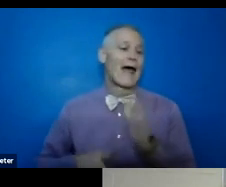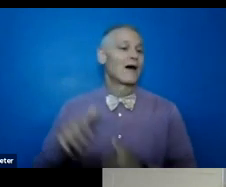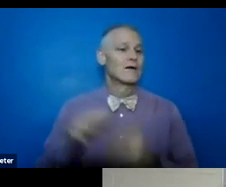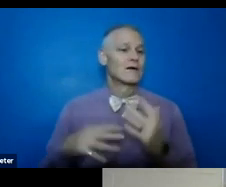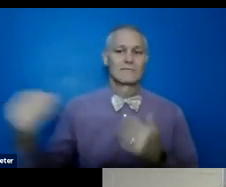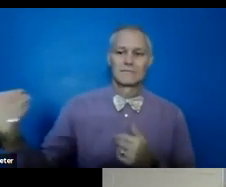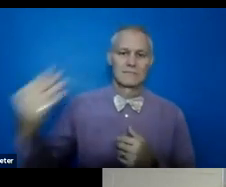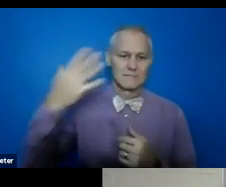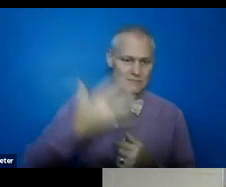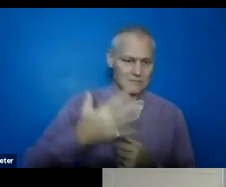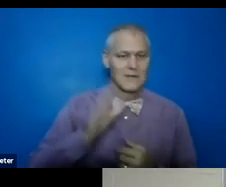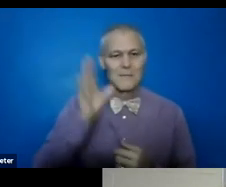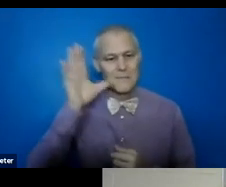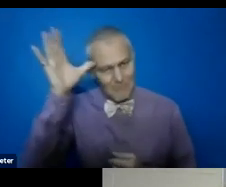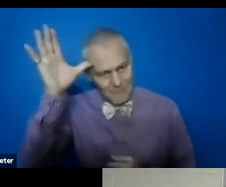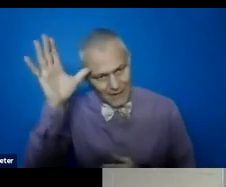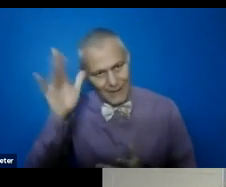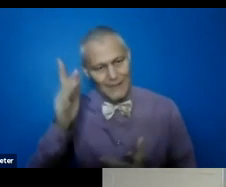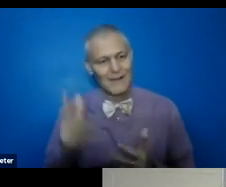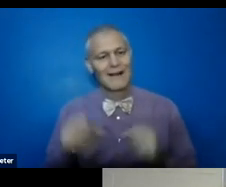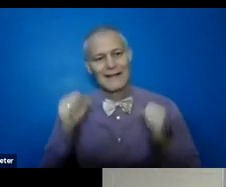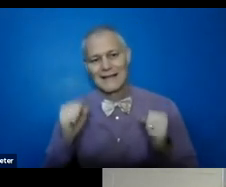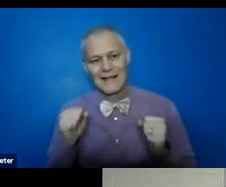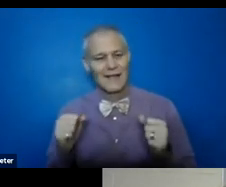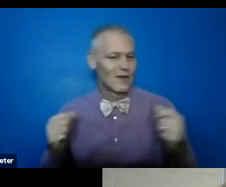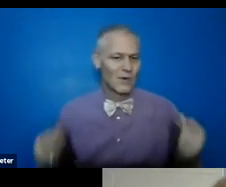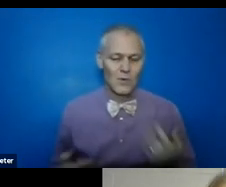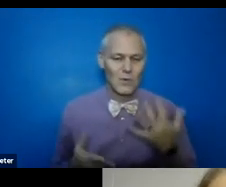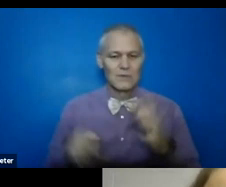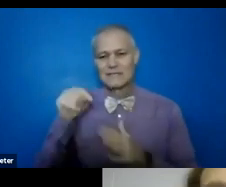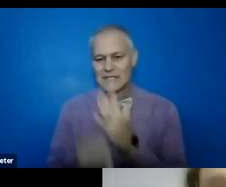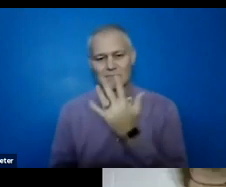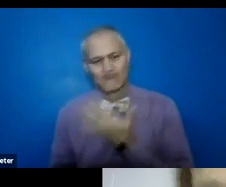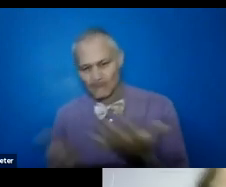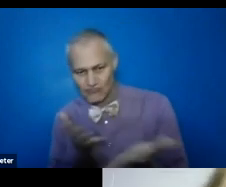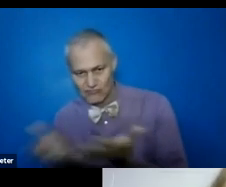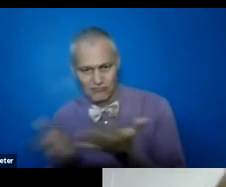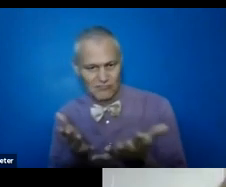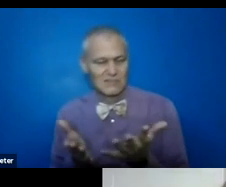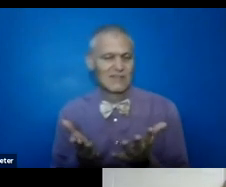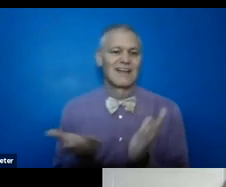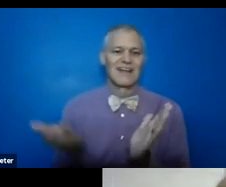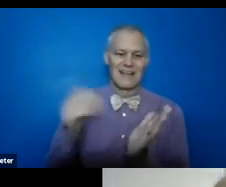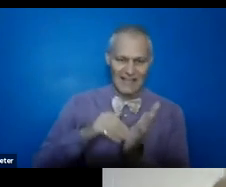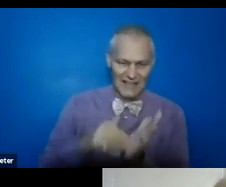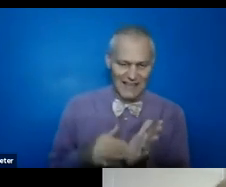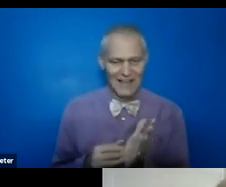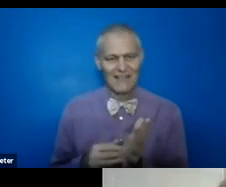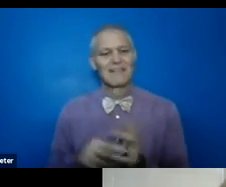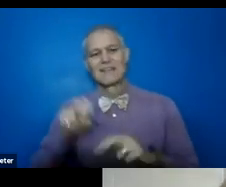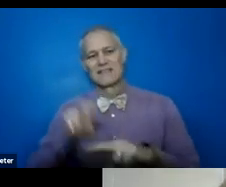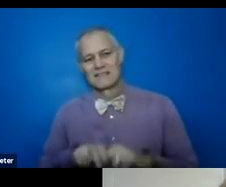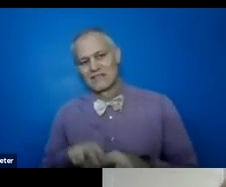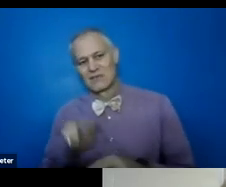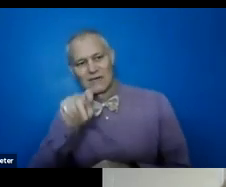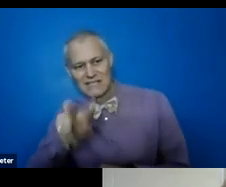picked up by your parents, and the parents are like engaging in deep conversation about it and reinforcing the same thing. Then you sit down to watch your favorite TV